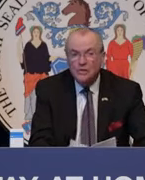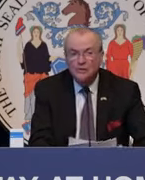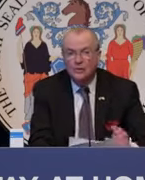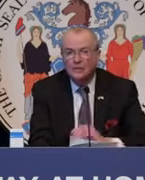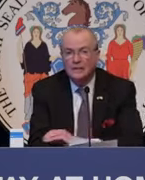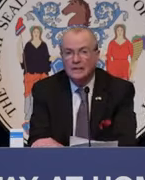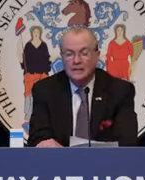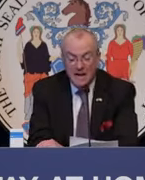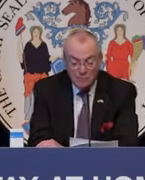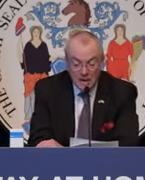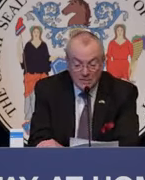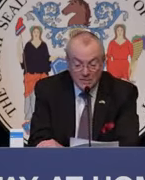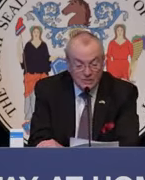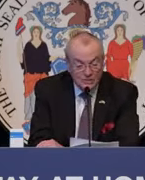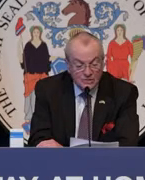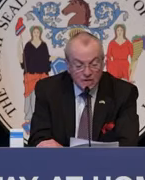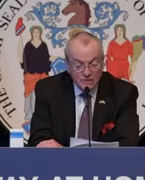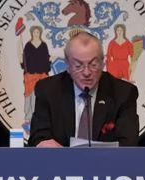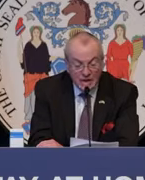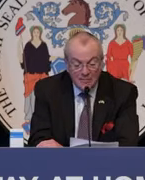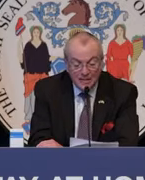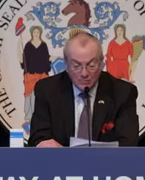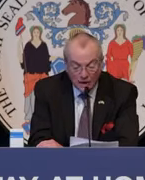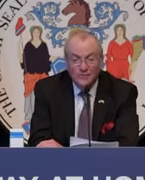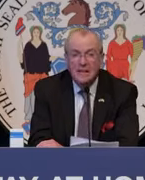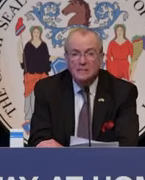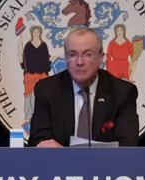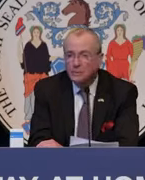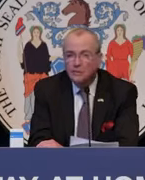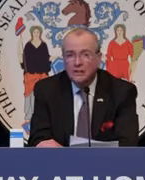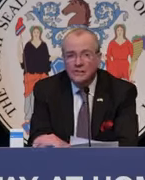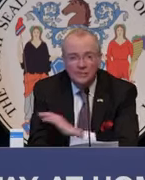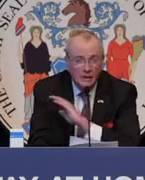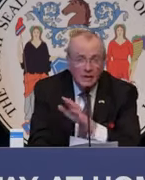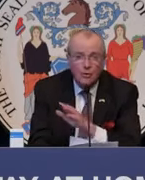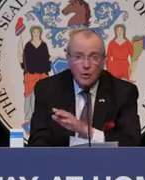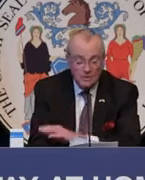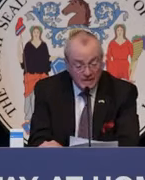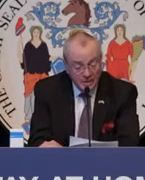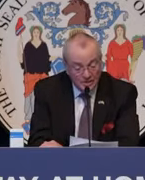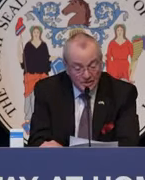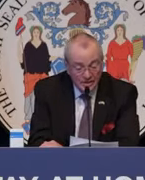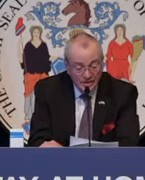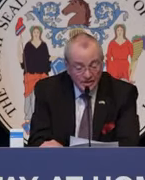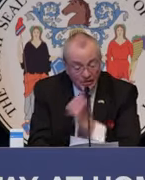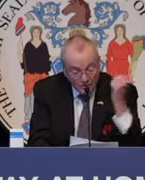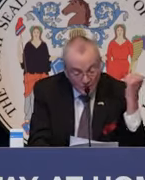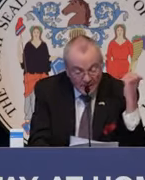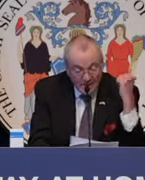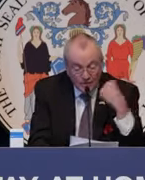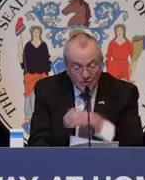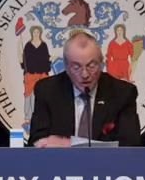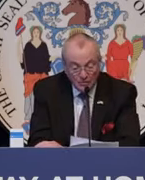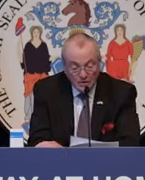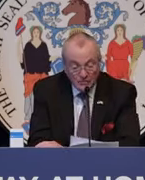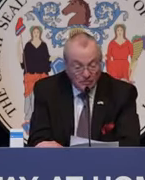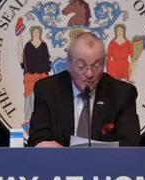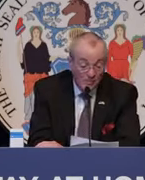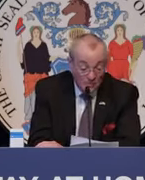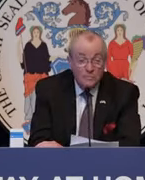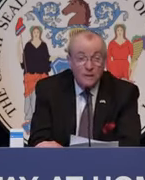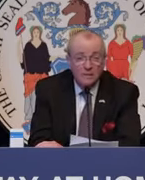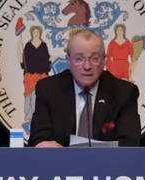just here in New Jersey. I promise you, these discussions are happening in red states and blue states across the nation. Senator Menendez knows,